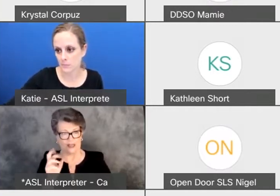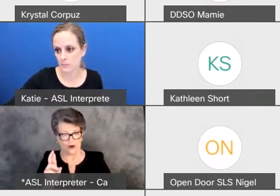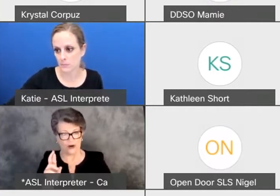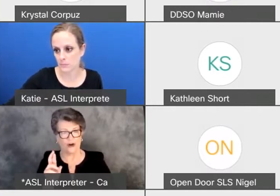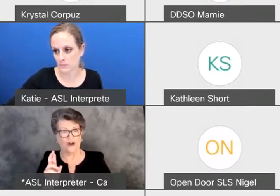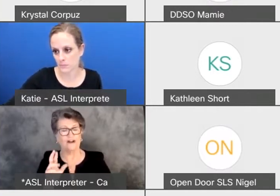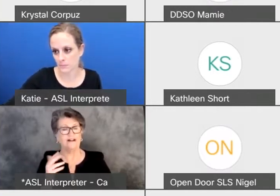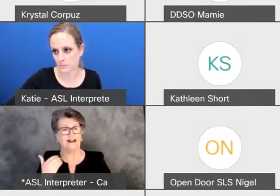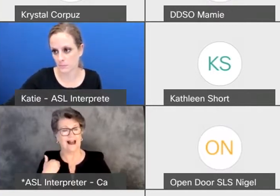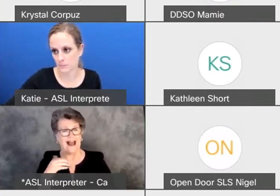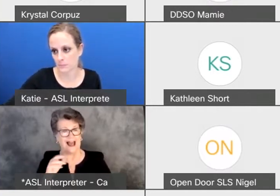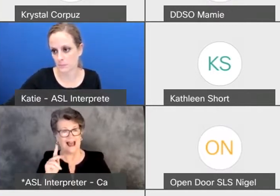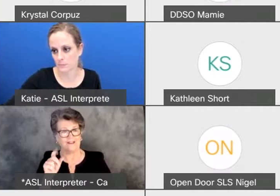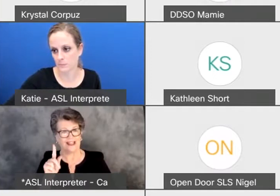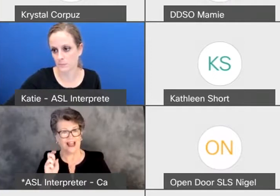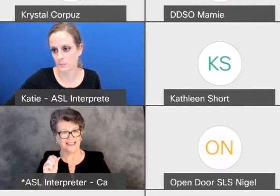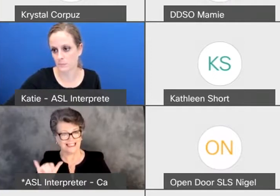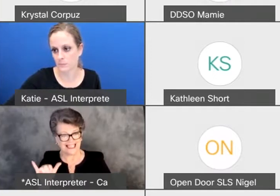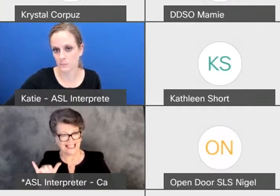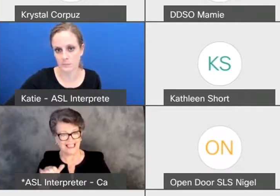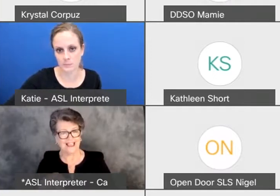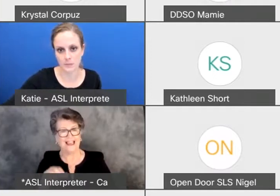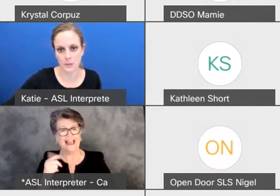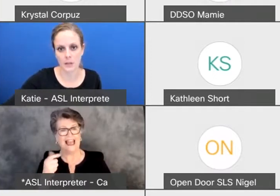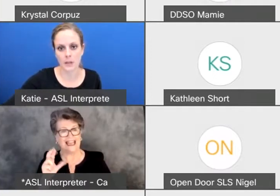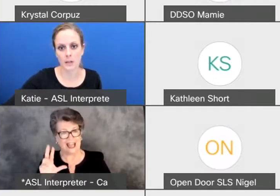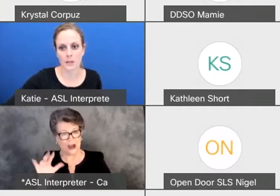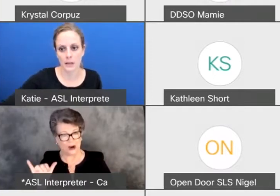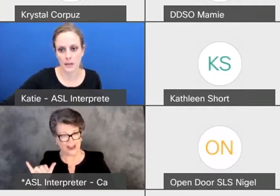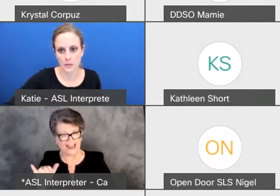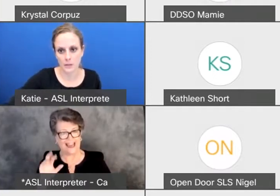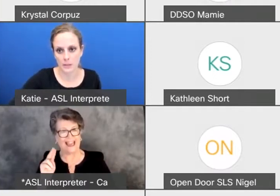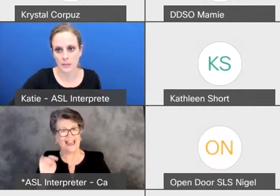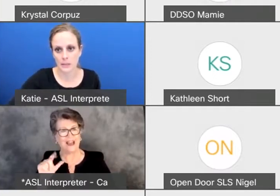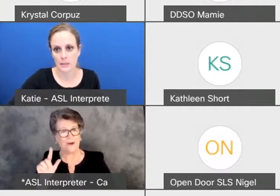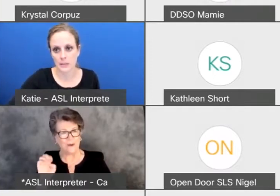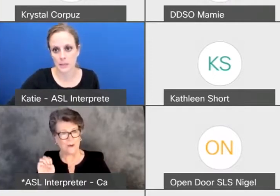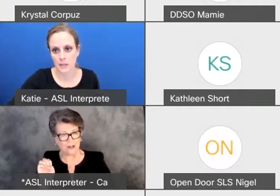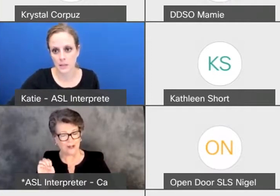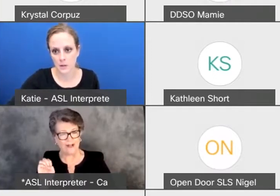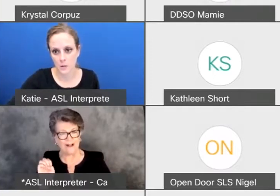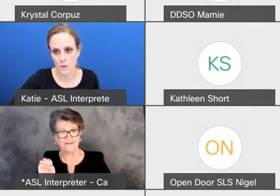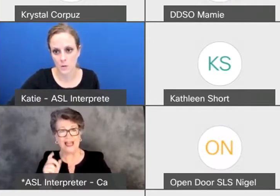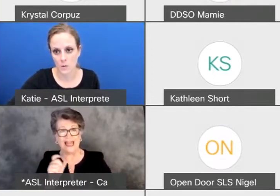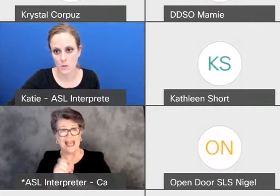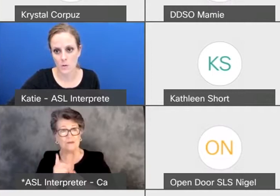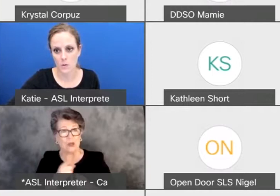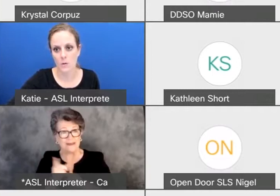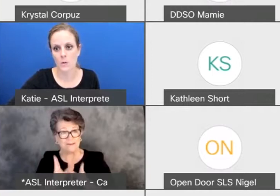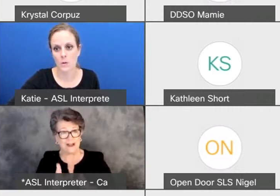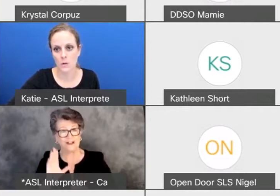got Kelsey, and Gary, Nicole, our employment specialist,